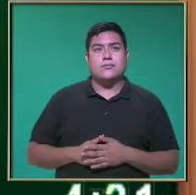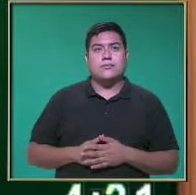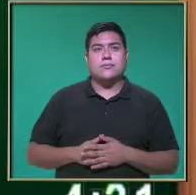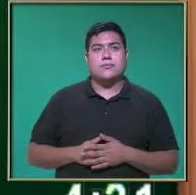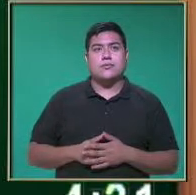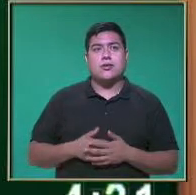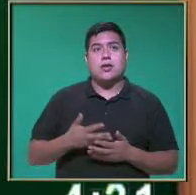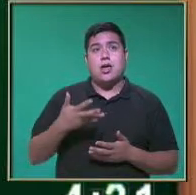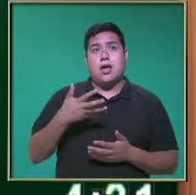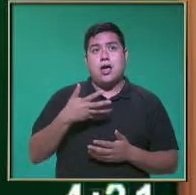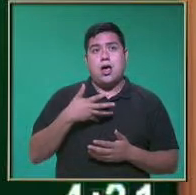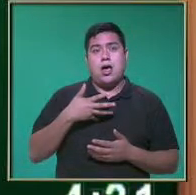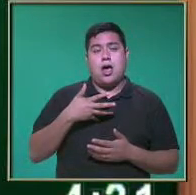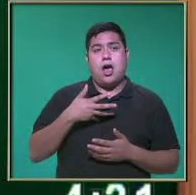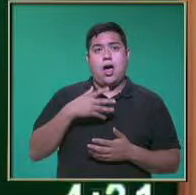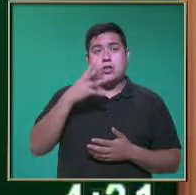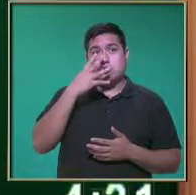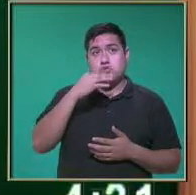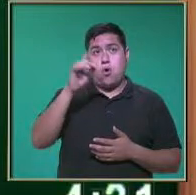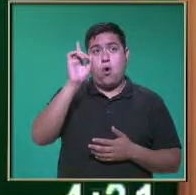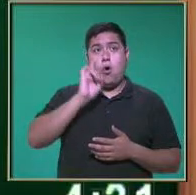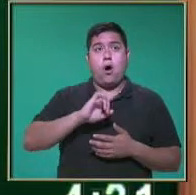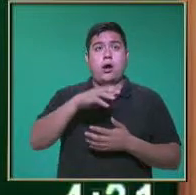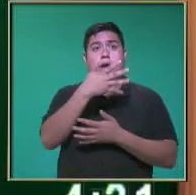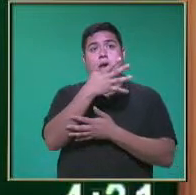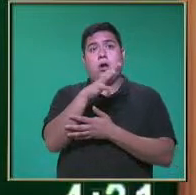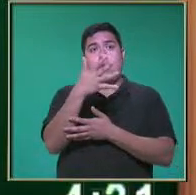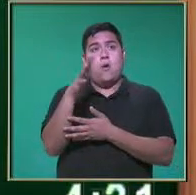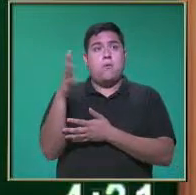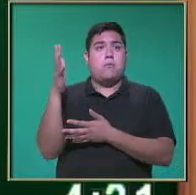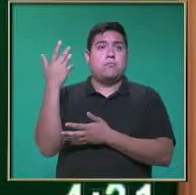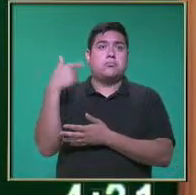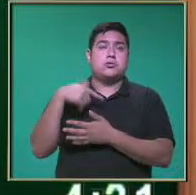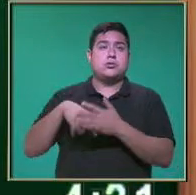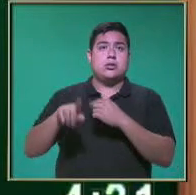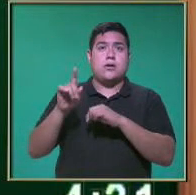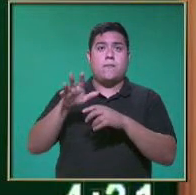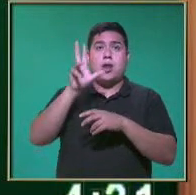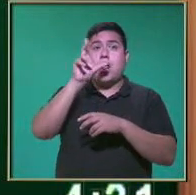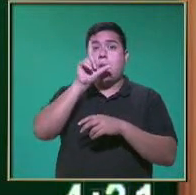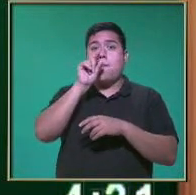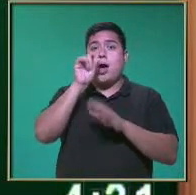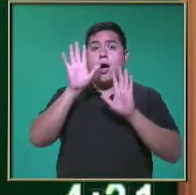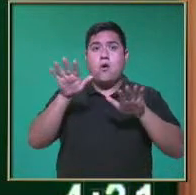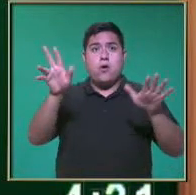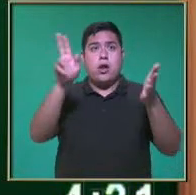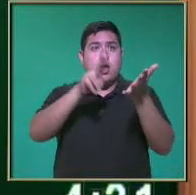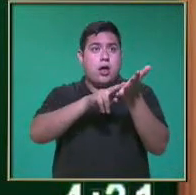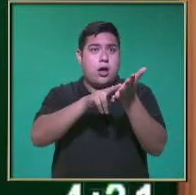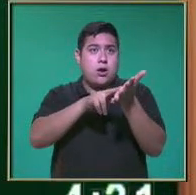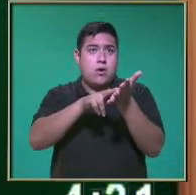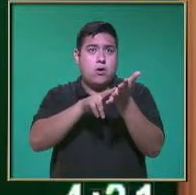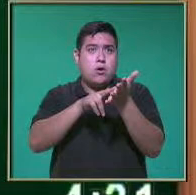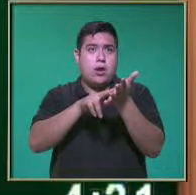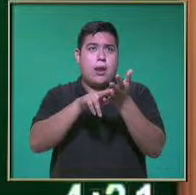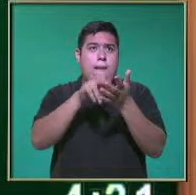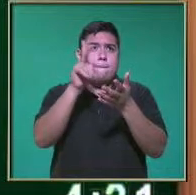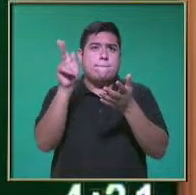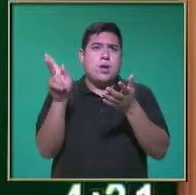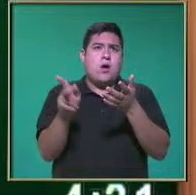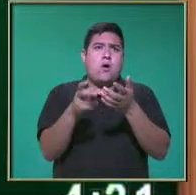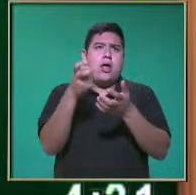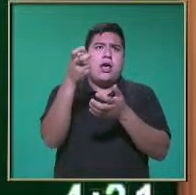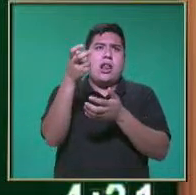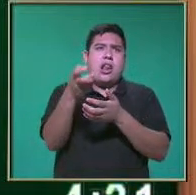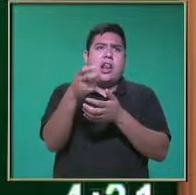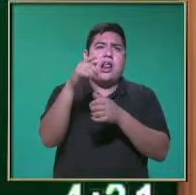tree. That's for me, as I am a fox, said Master Reynard, and he walked up to the foot of the